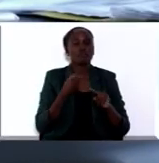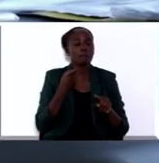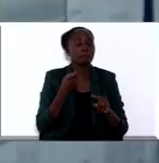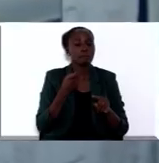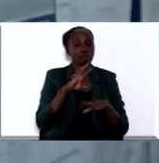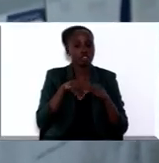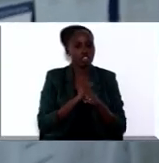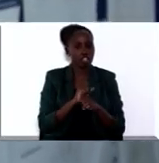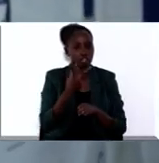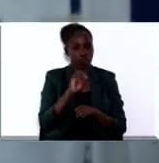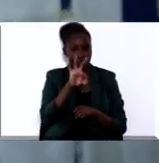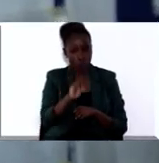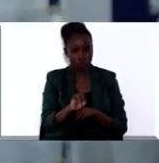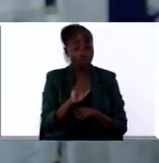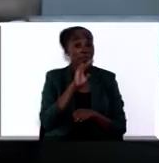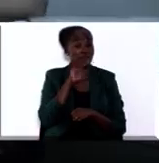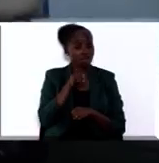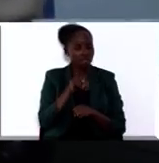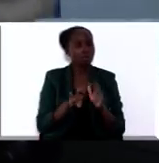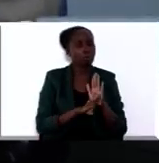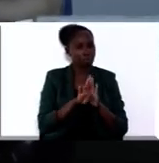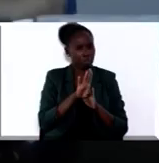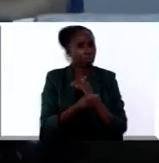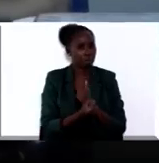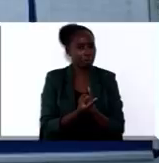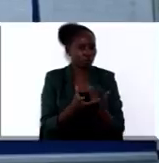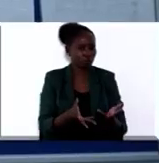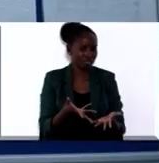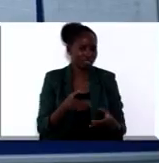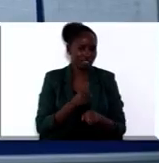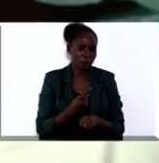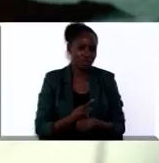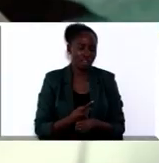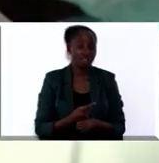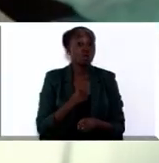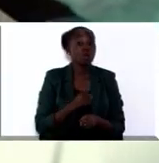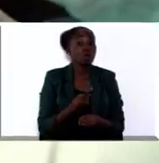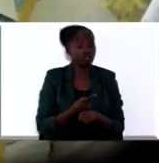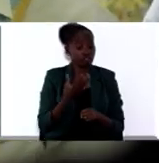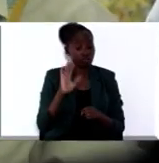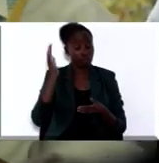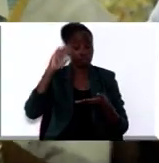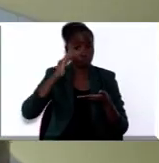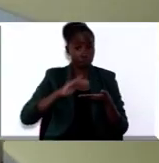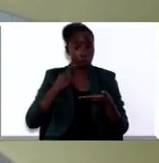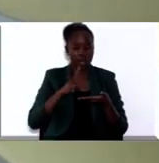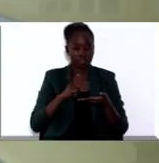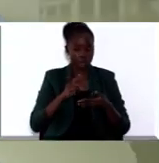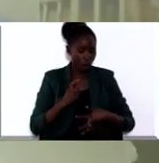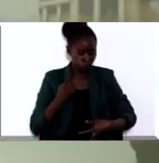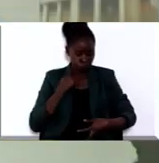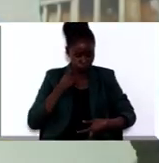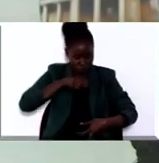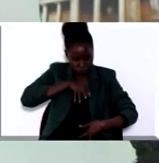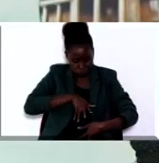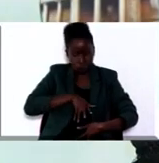2030. This is how we are making this progress in Gauteng. Gauteng has reduced mother-to-child transmission of